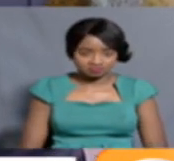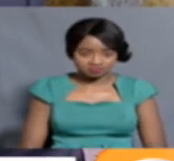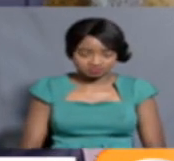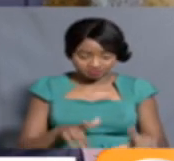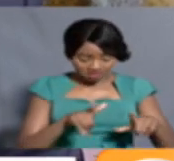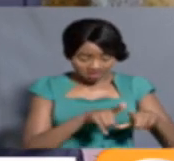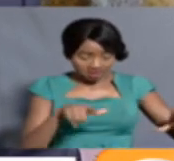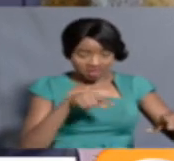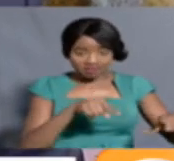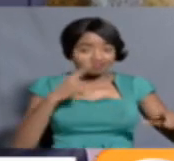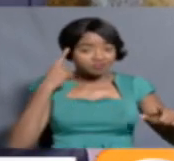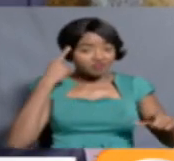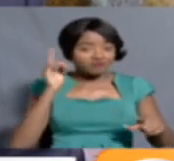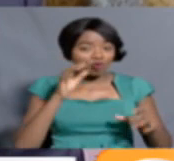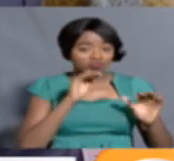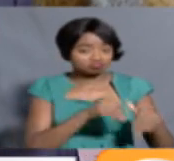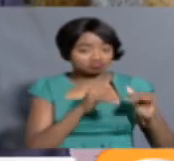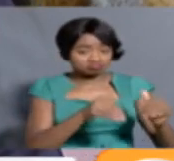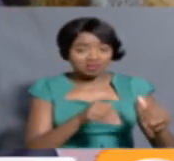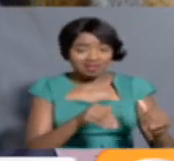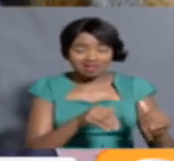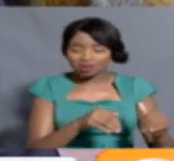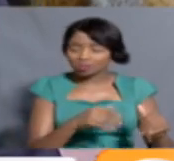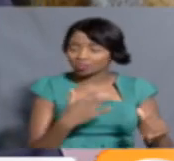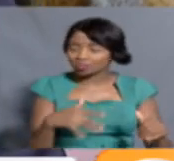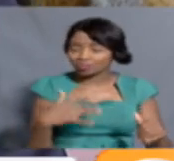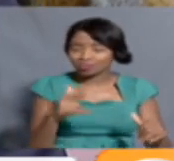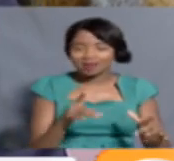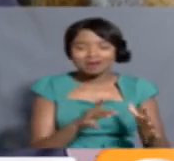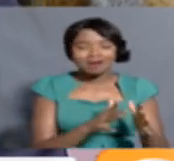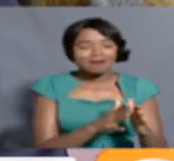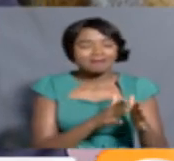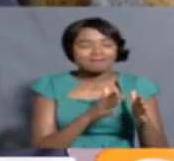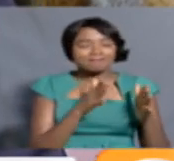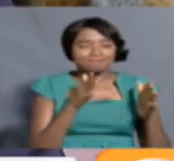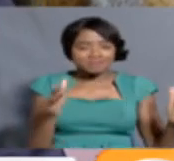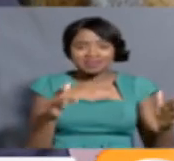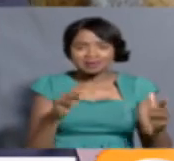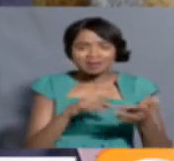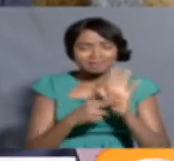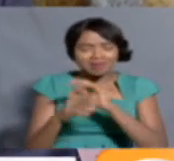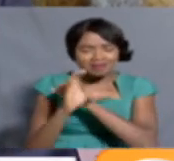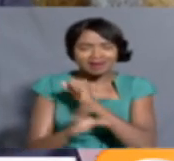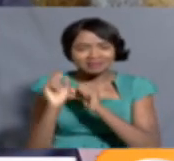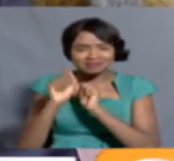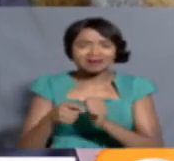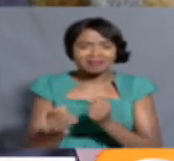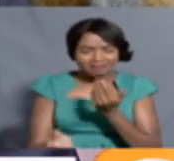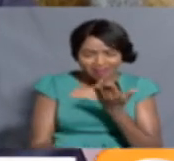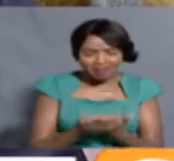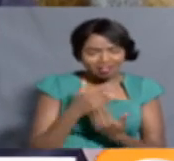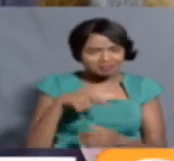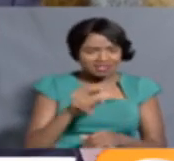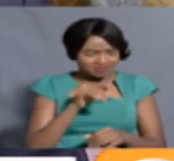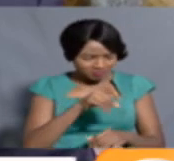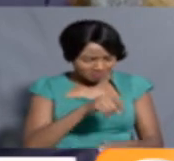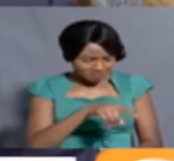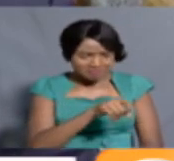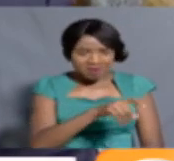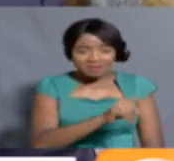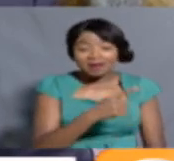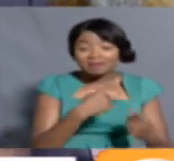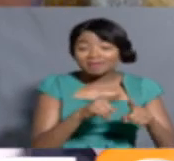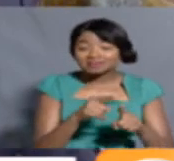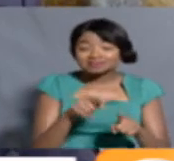can actually feed itself. Absolutely. And export some of the food. What needs to stop is what happened in Galana